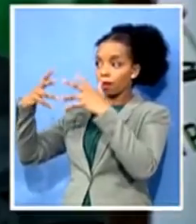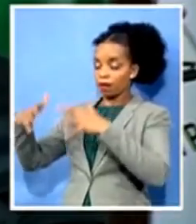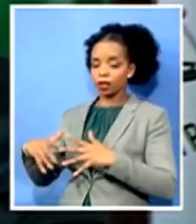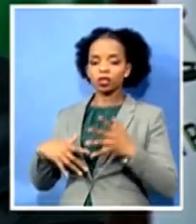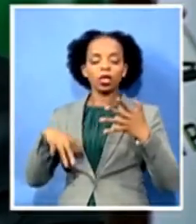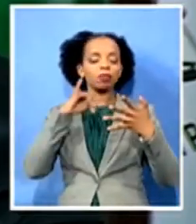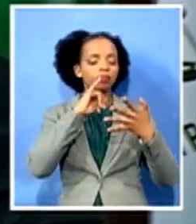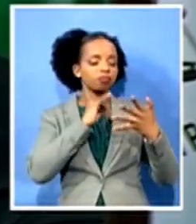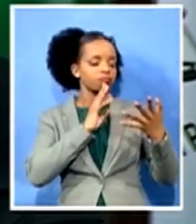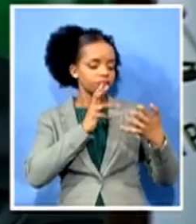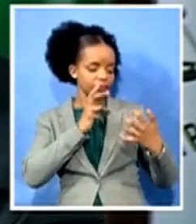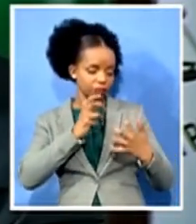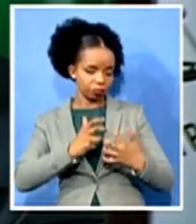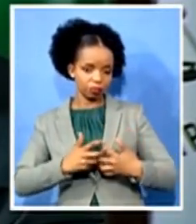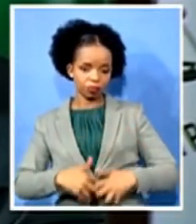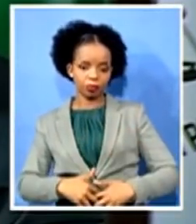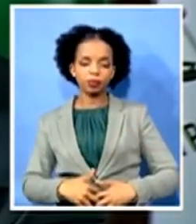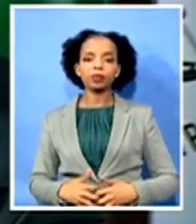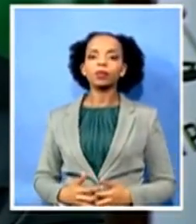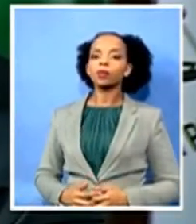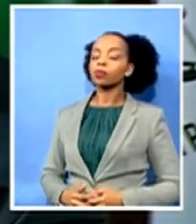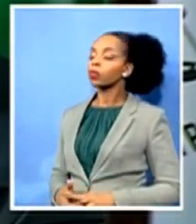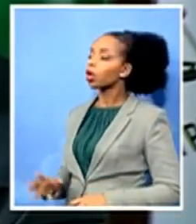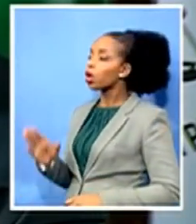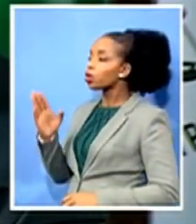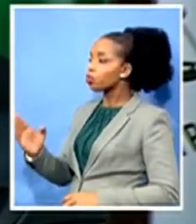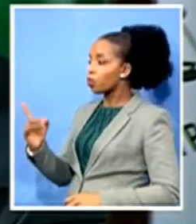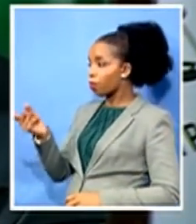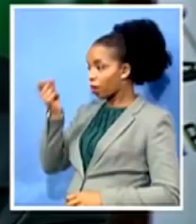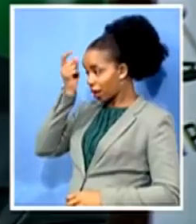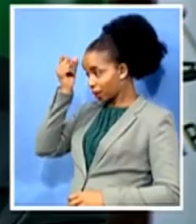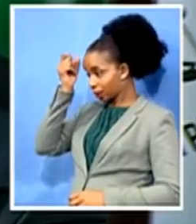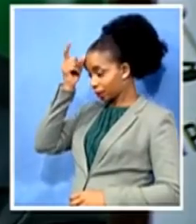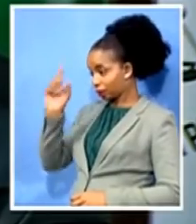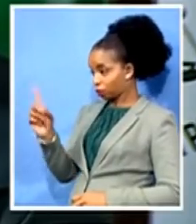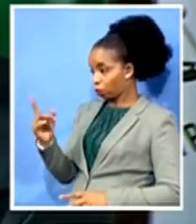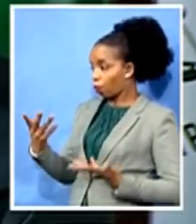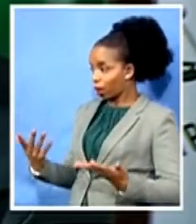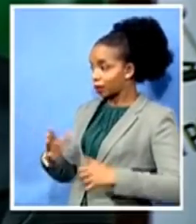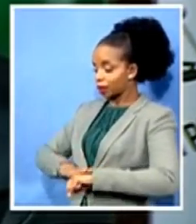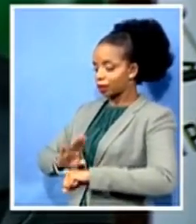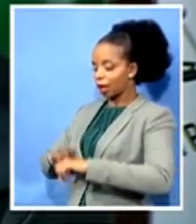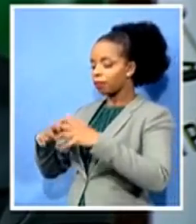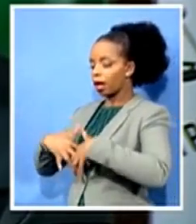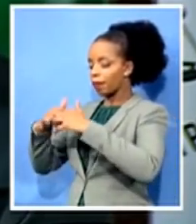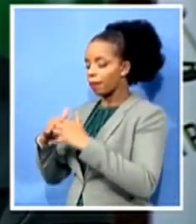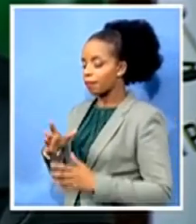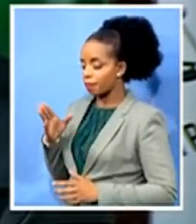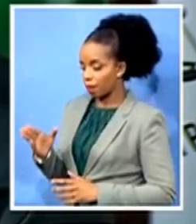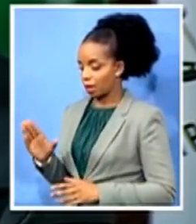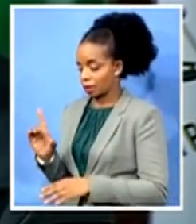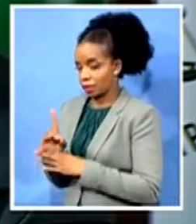Was your understanding that in creating that database, the officials were limited